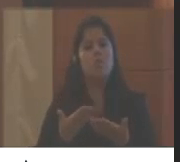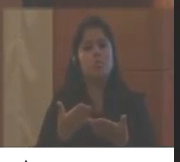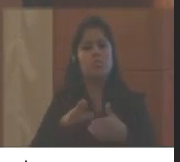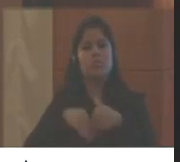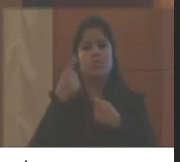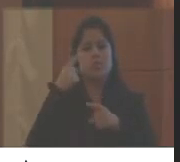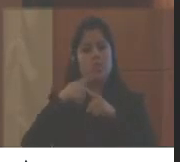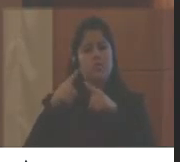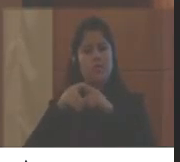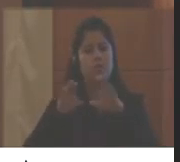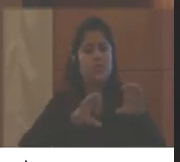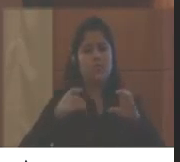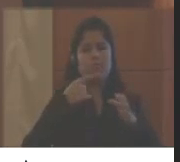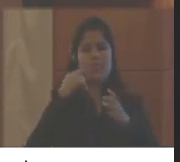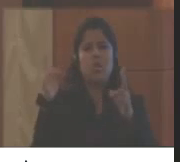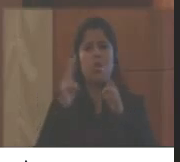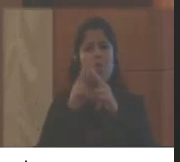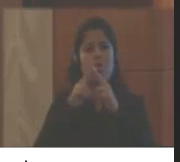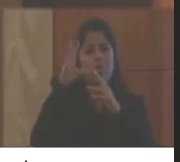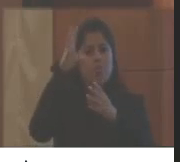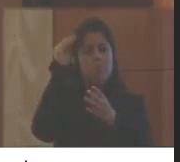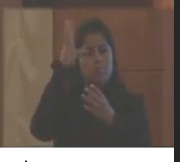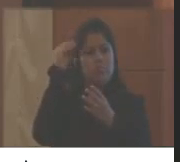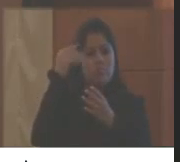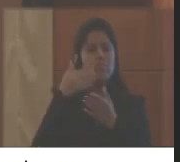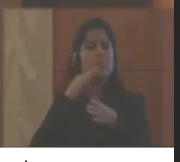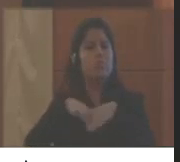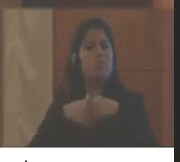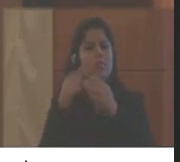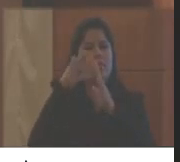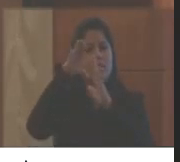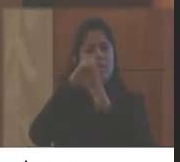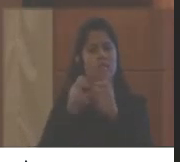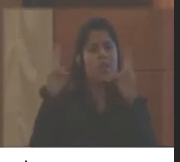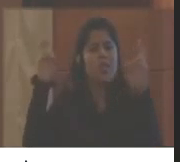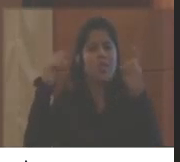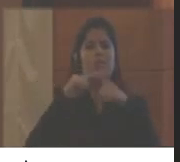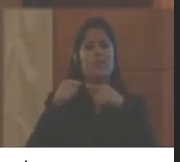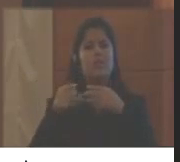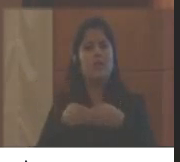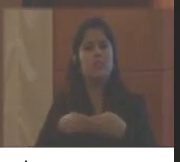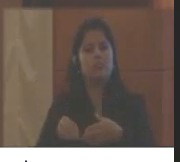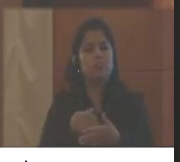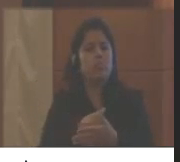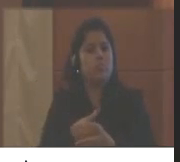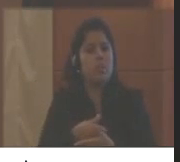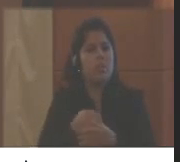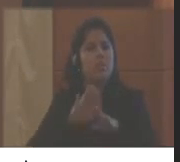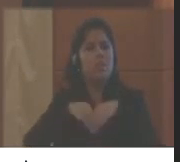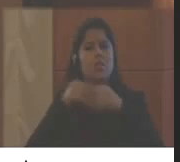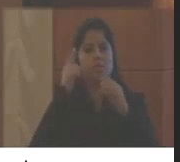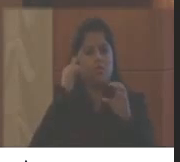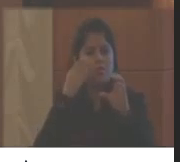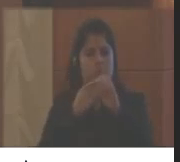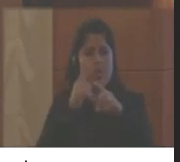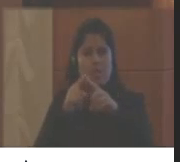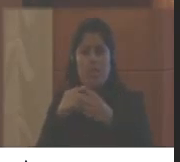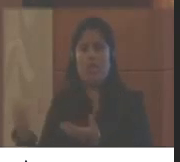is made based on a scheme that will enable the country to have at least 6 fundamental elements that